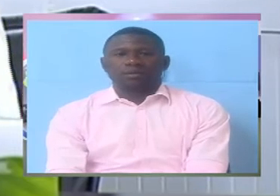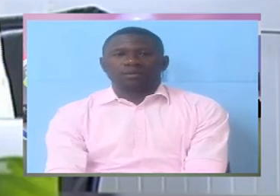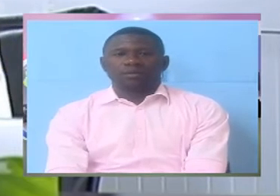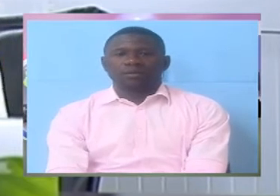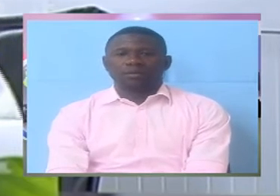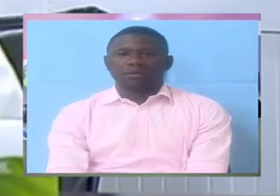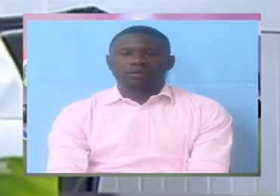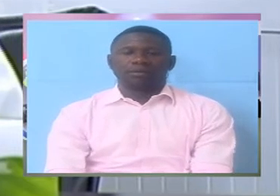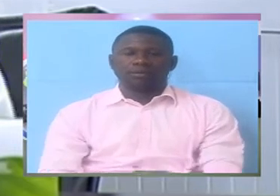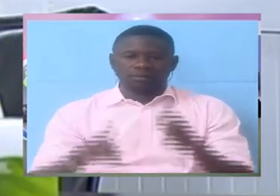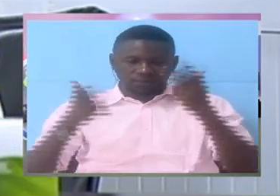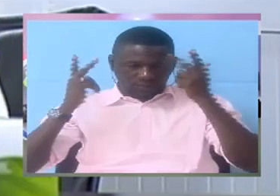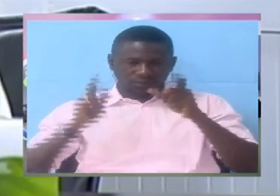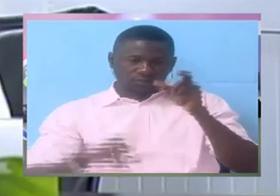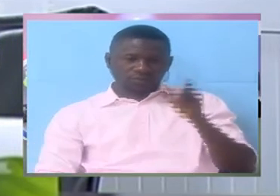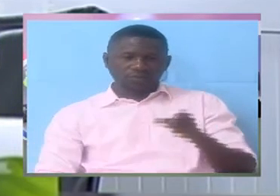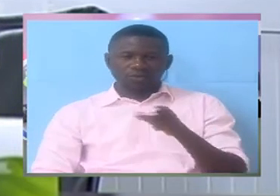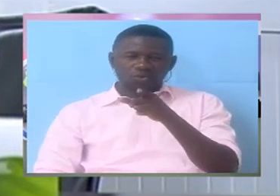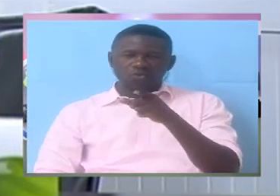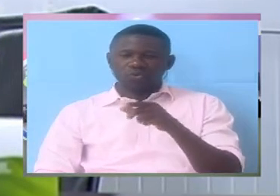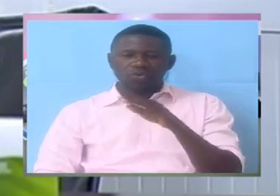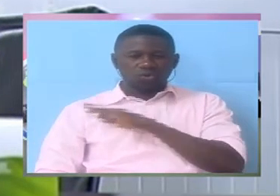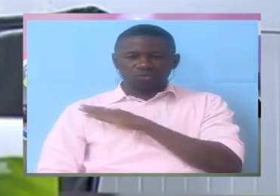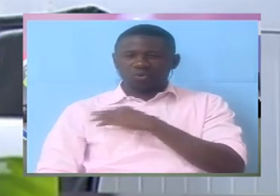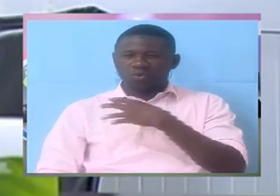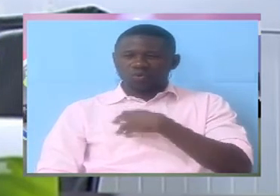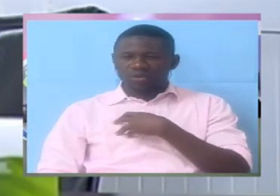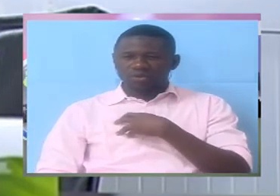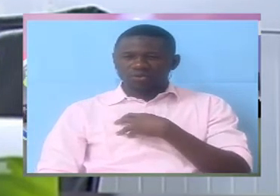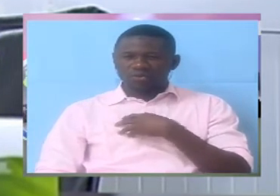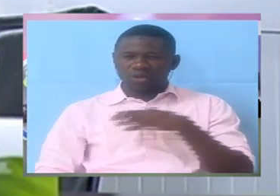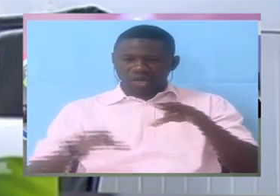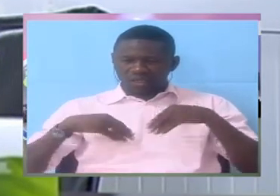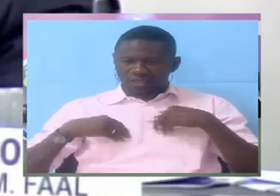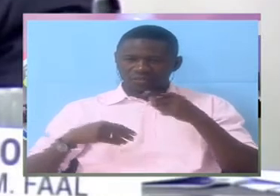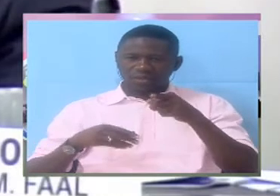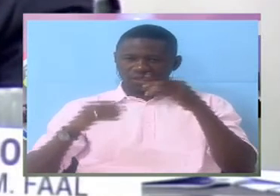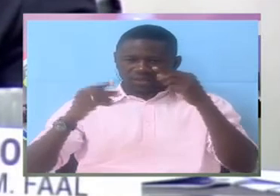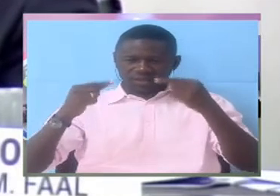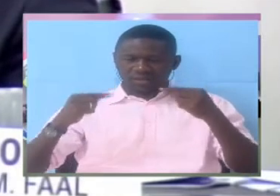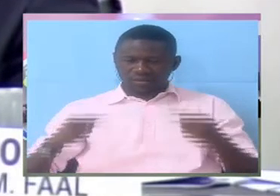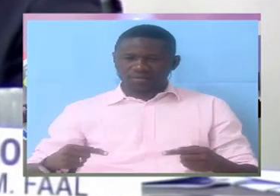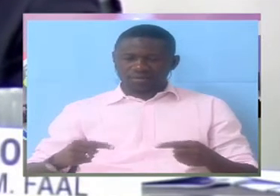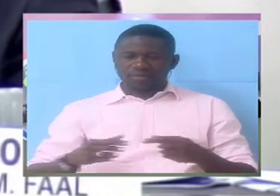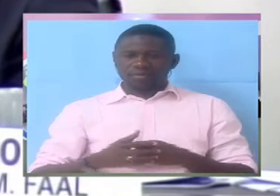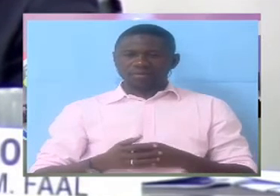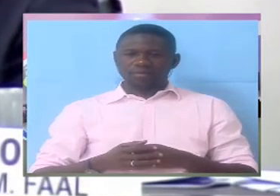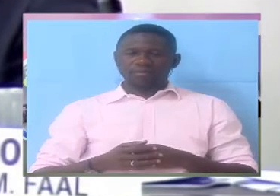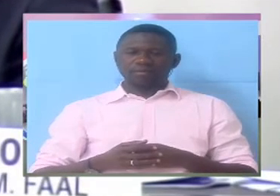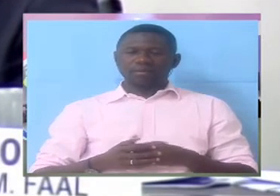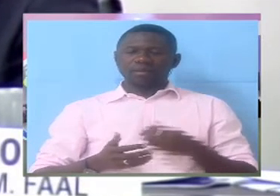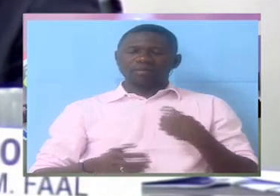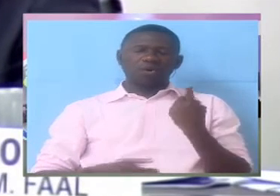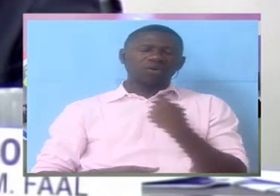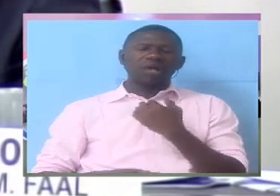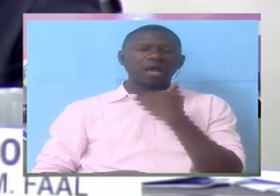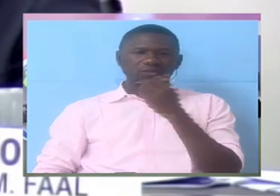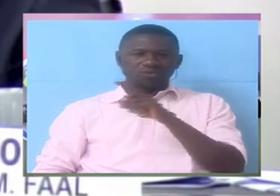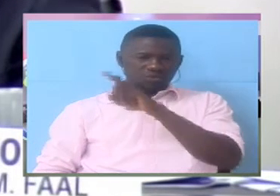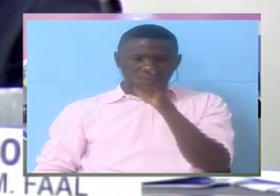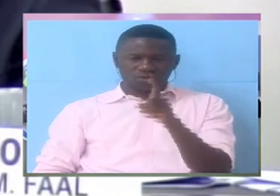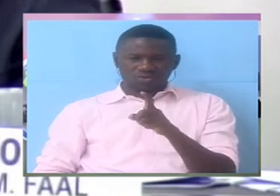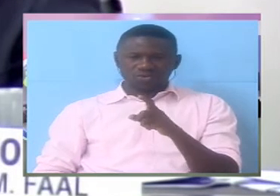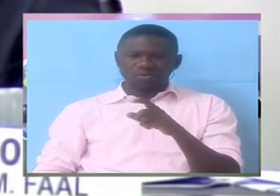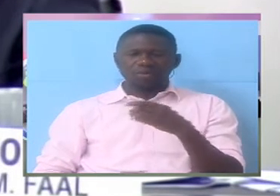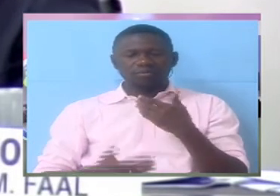So you also want to attest to that statement? If an left kumo to I just asked you a question. Can you answer the question? Ngeni